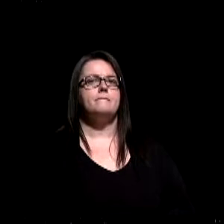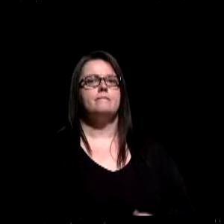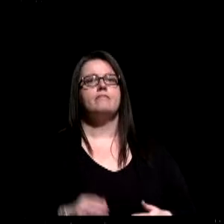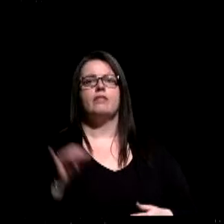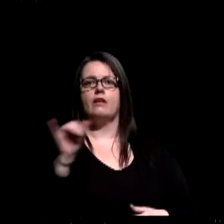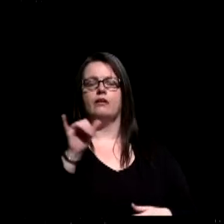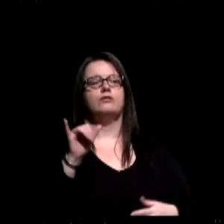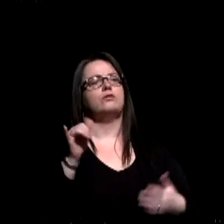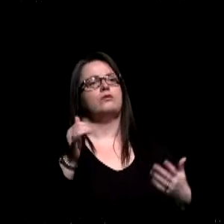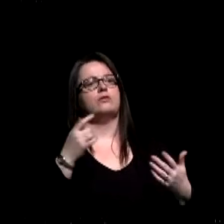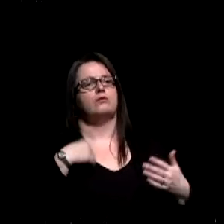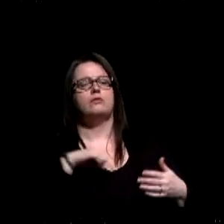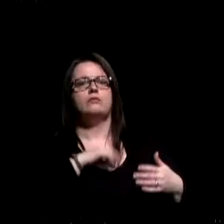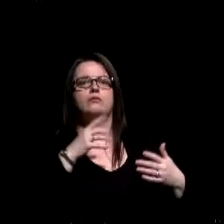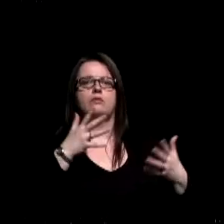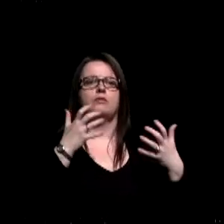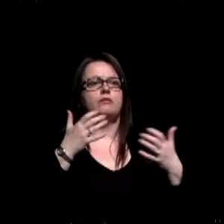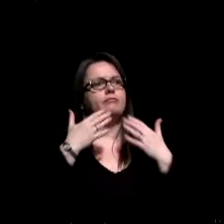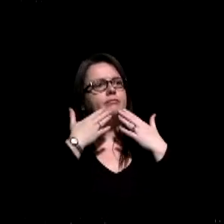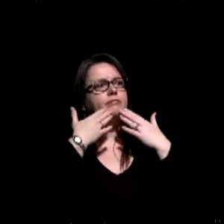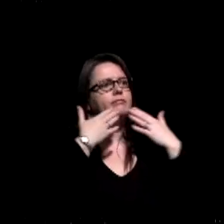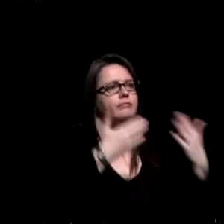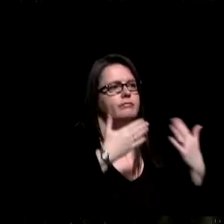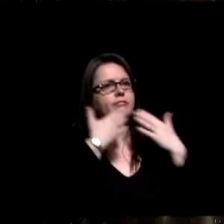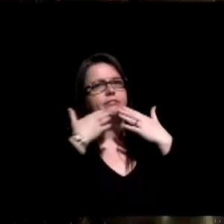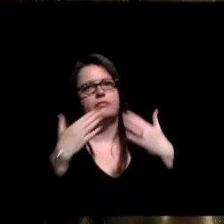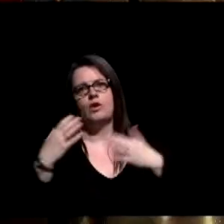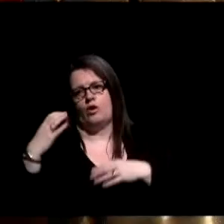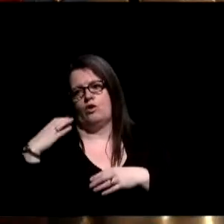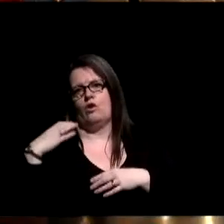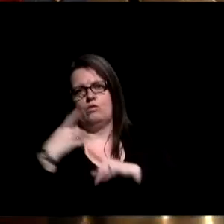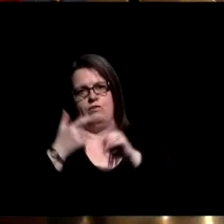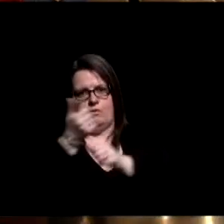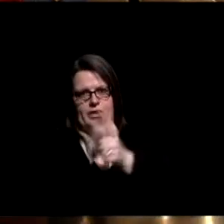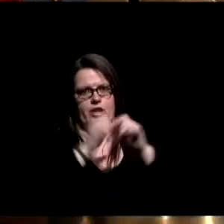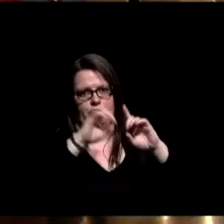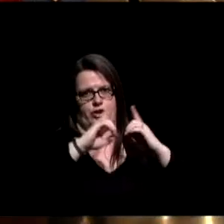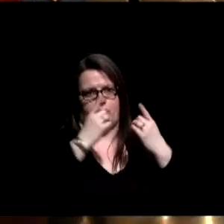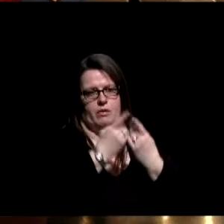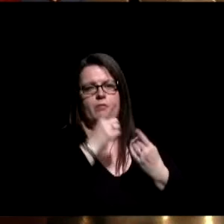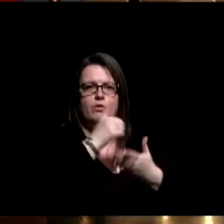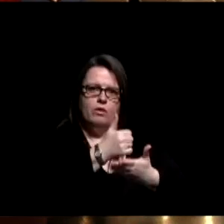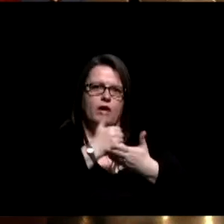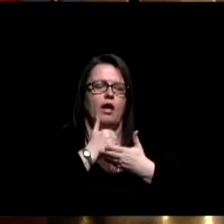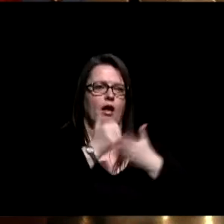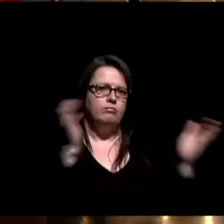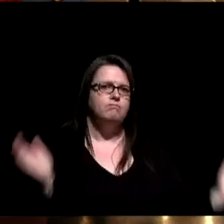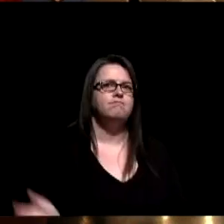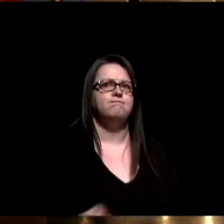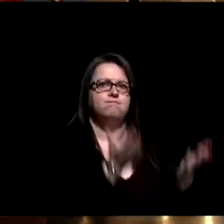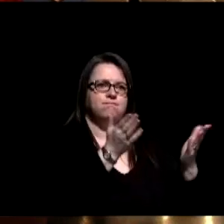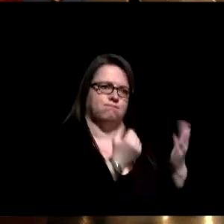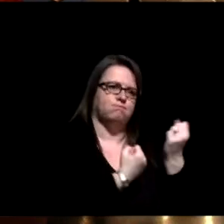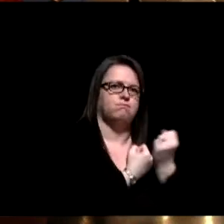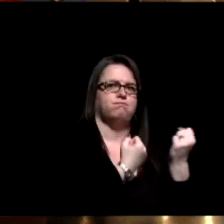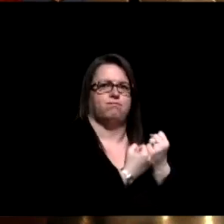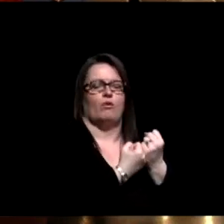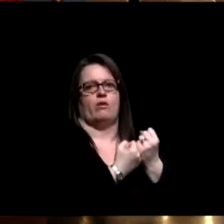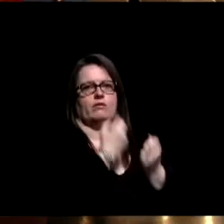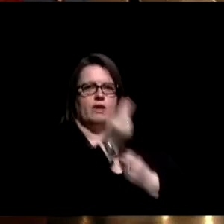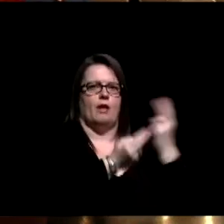We would also like to thank the coaches in each department who help promote and support the Award of Excellence nomination